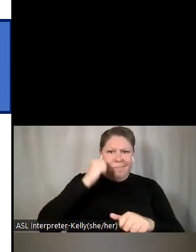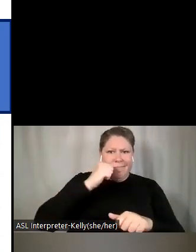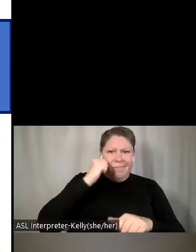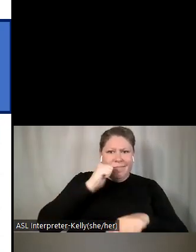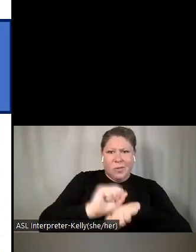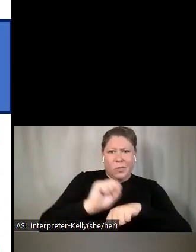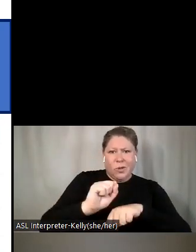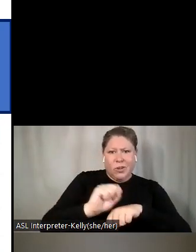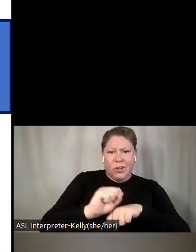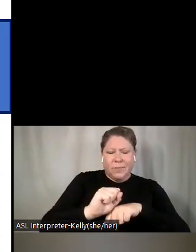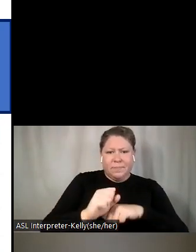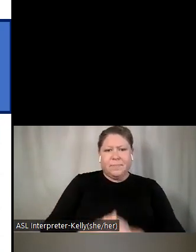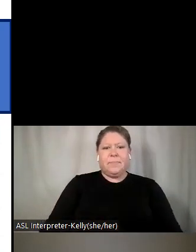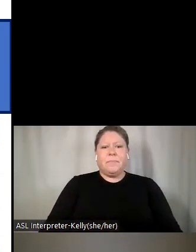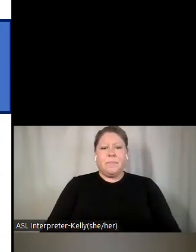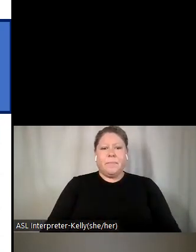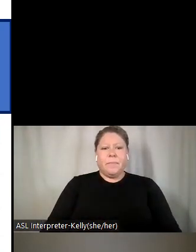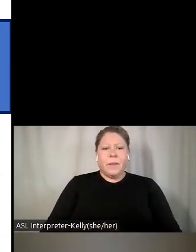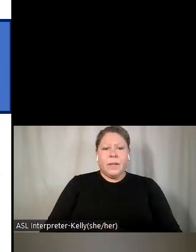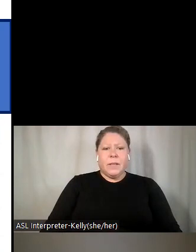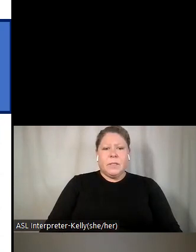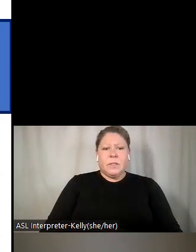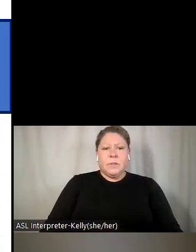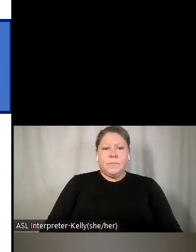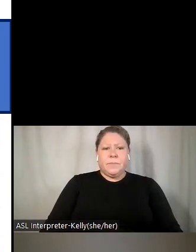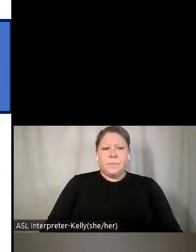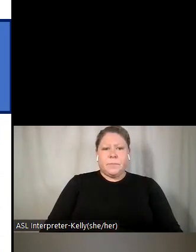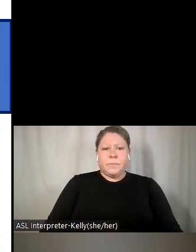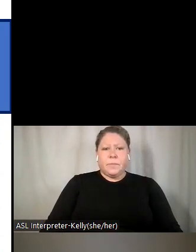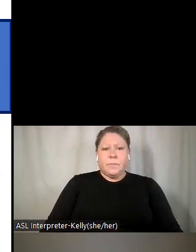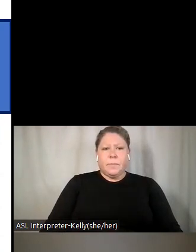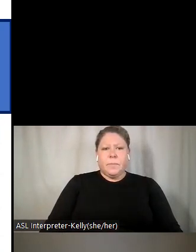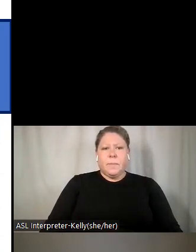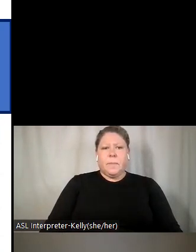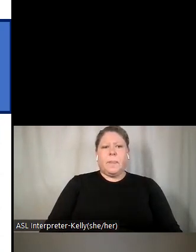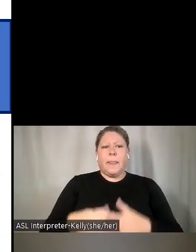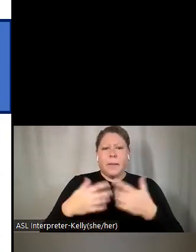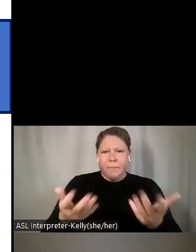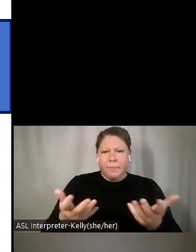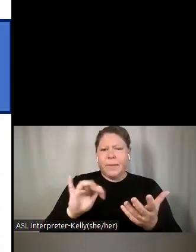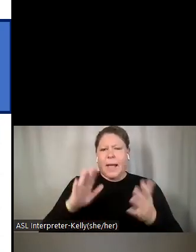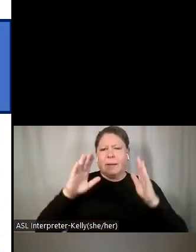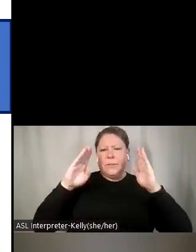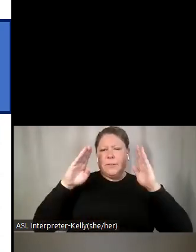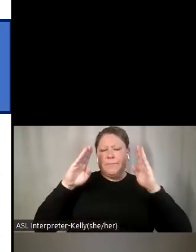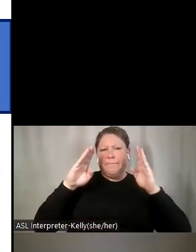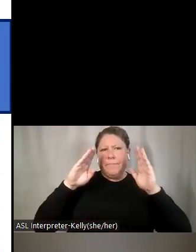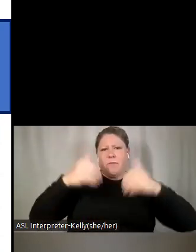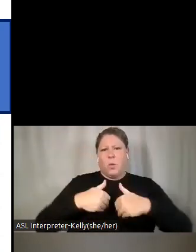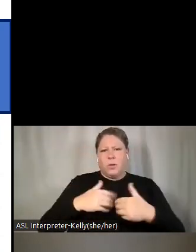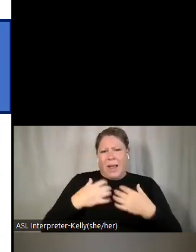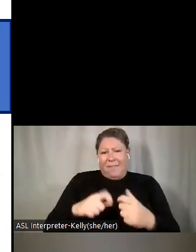public health operations. So this focus on, so that somewhat explains this focus on healing internally and with